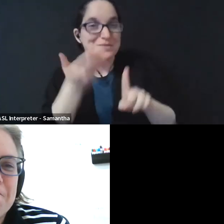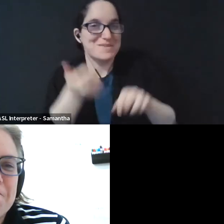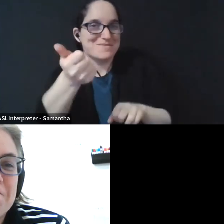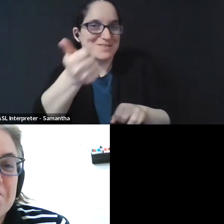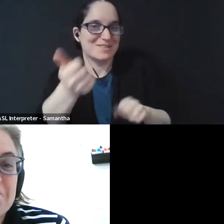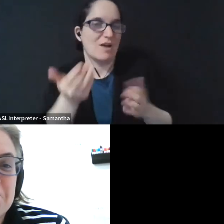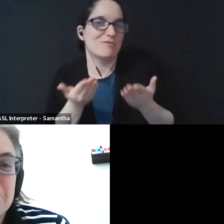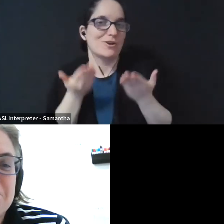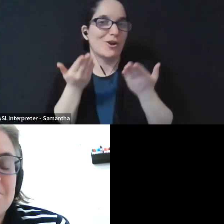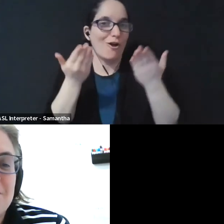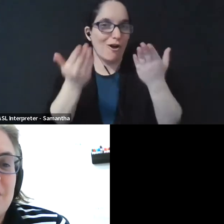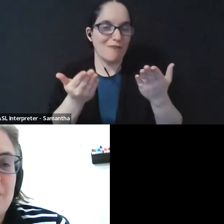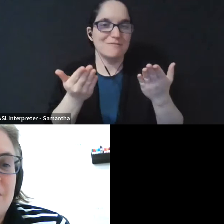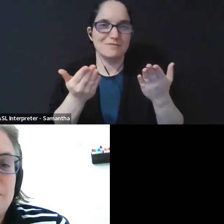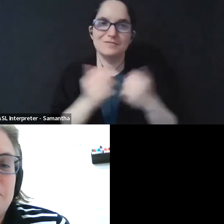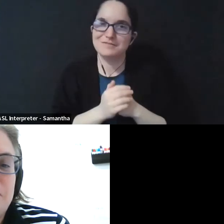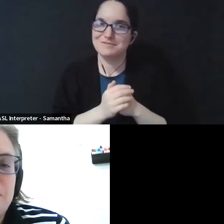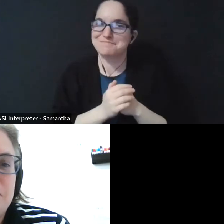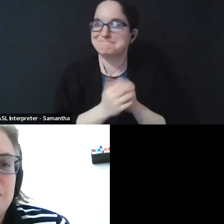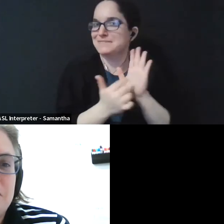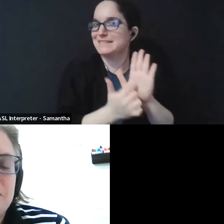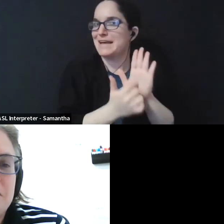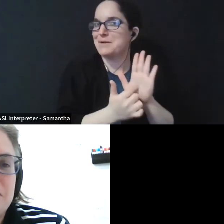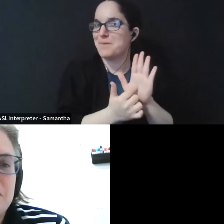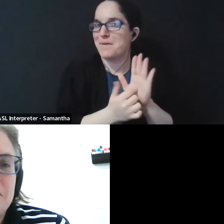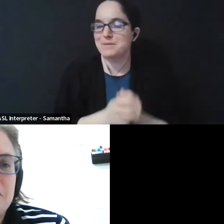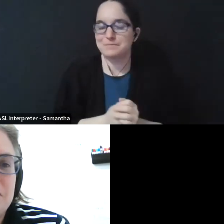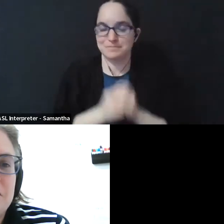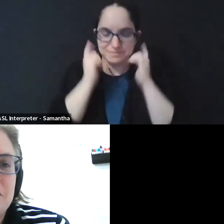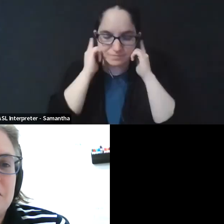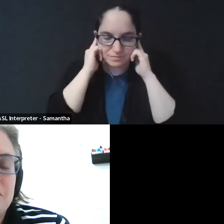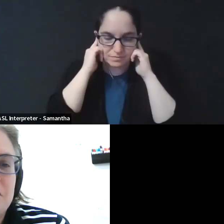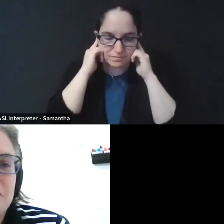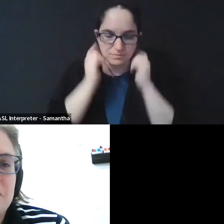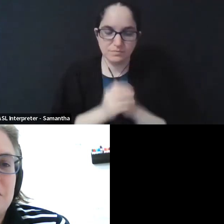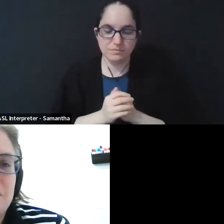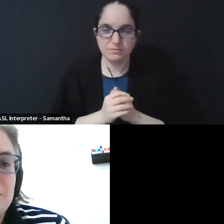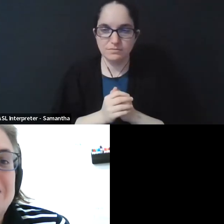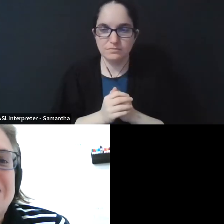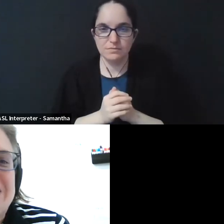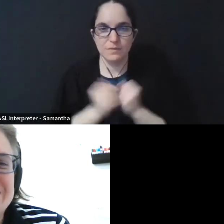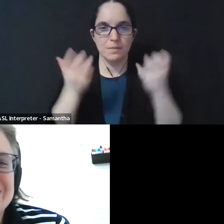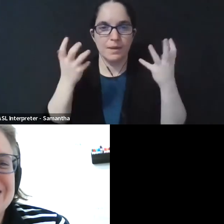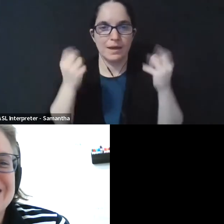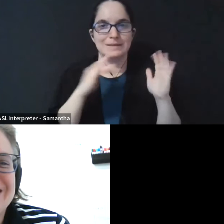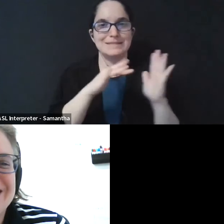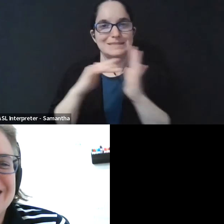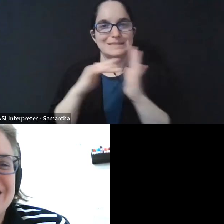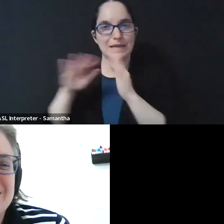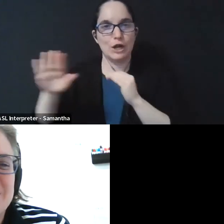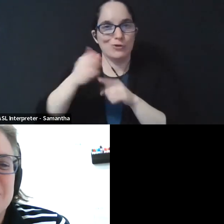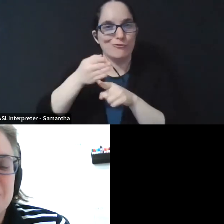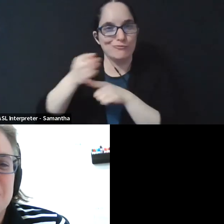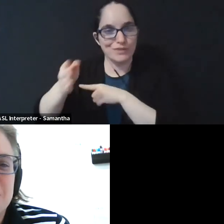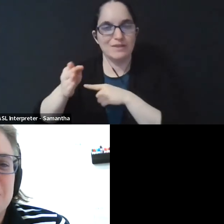offer an example. But, you know, can you of several studies in your field, specifically in public health or